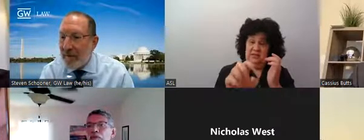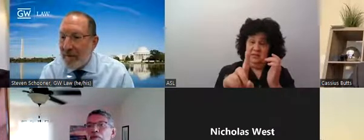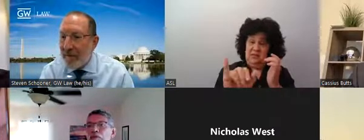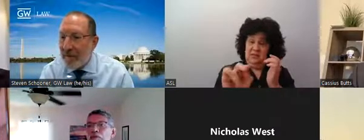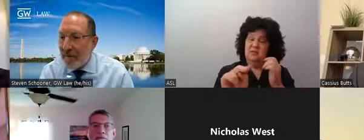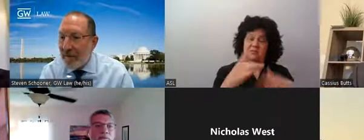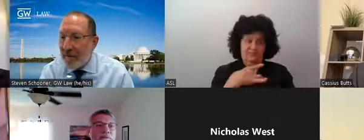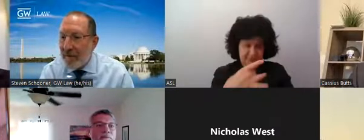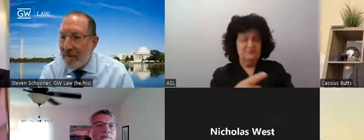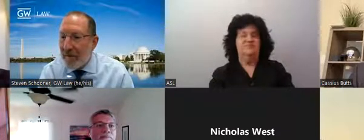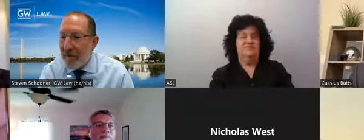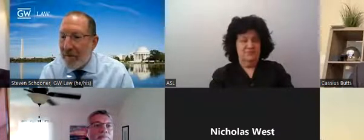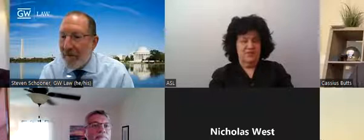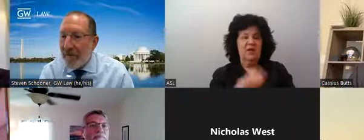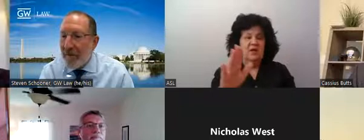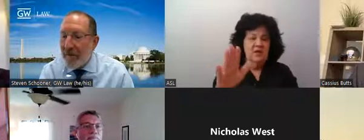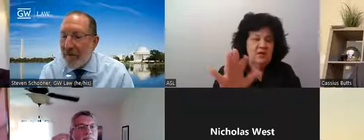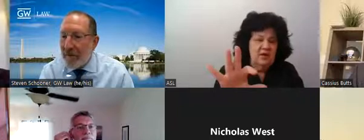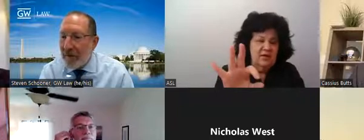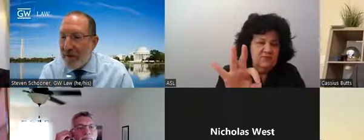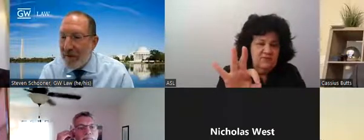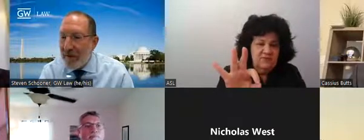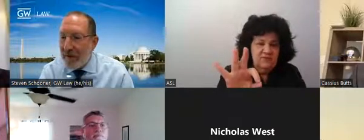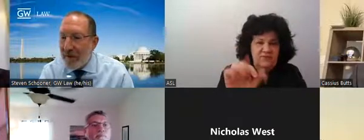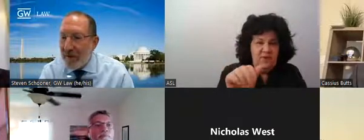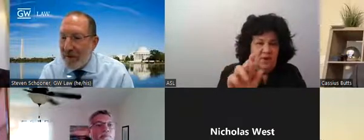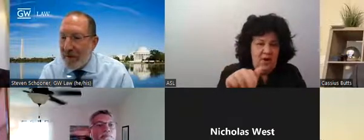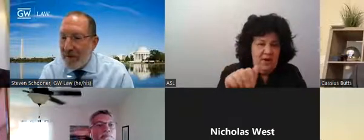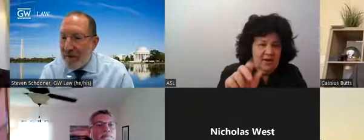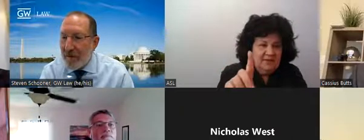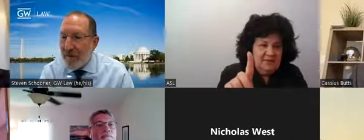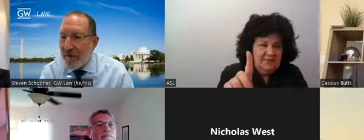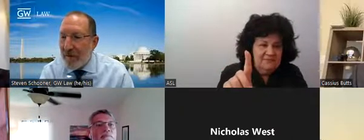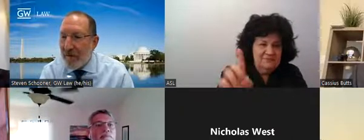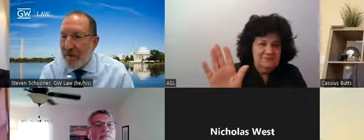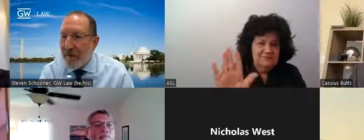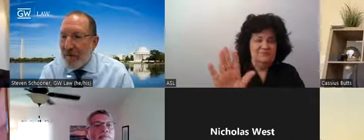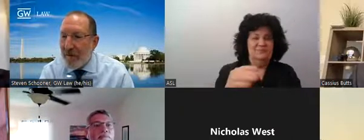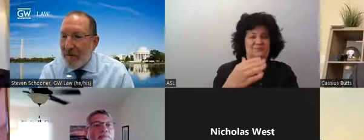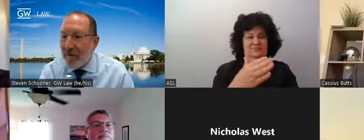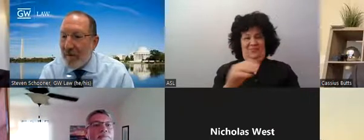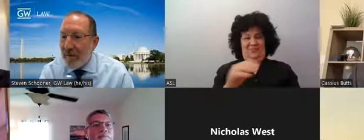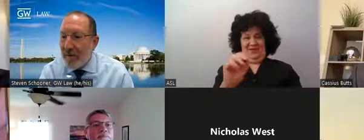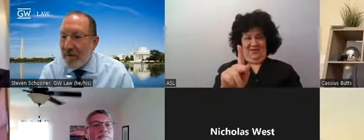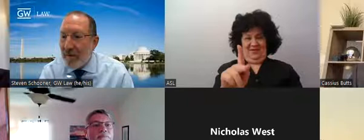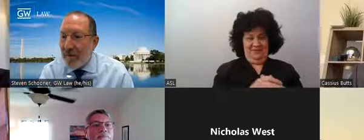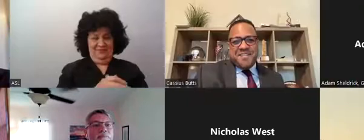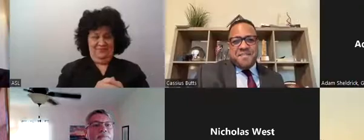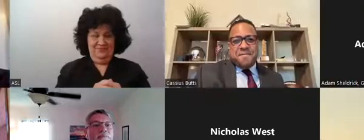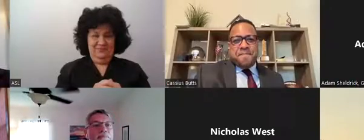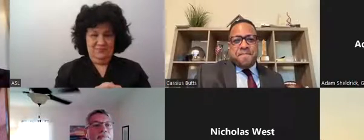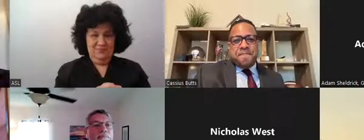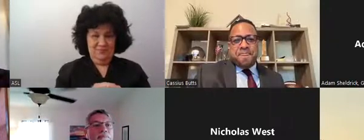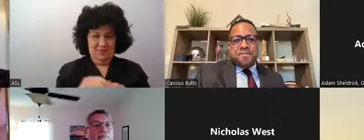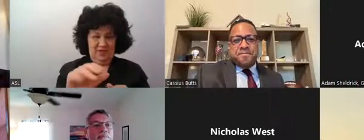Yeah, 100%. Farad. I think a far less sophisticated academic question. Really just creating